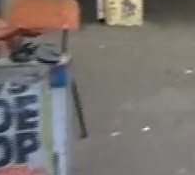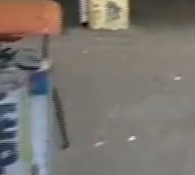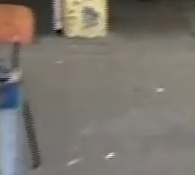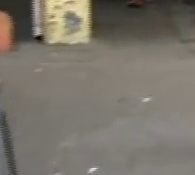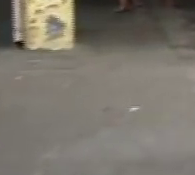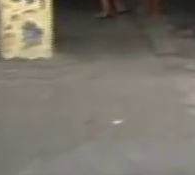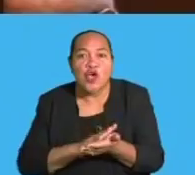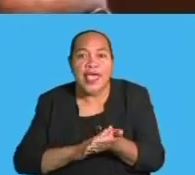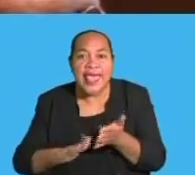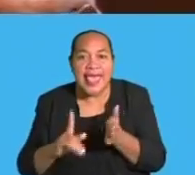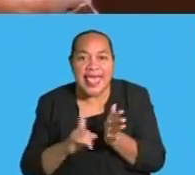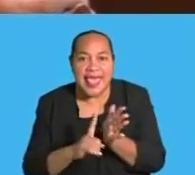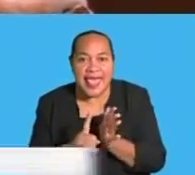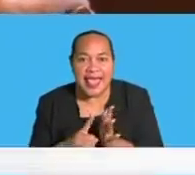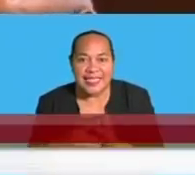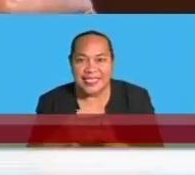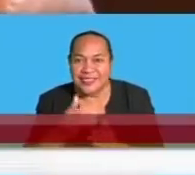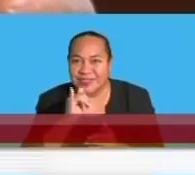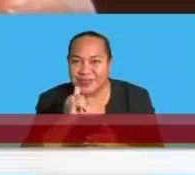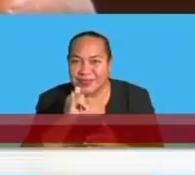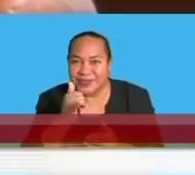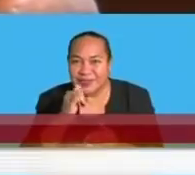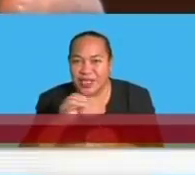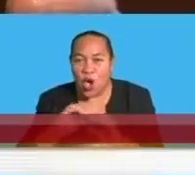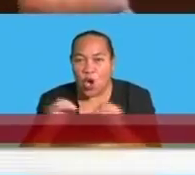allocation. That this